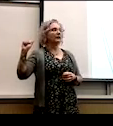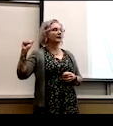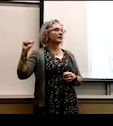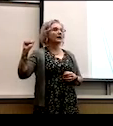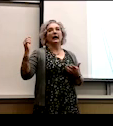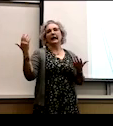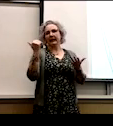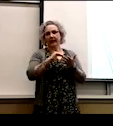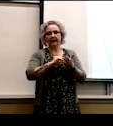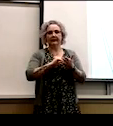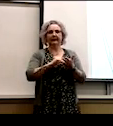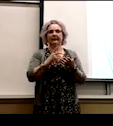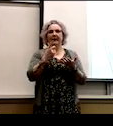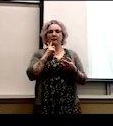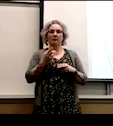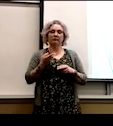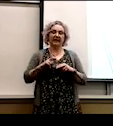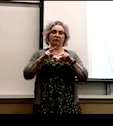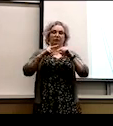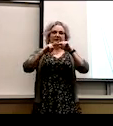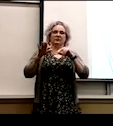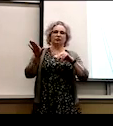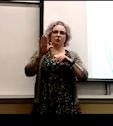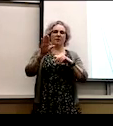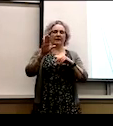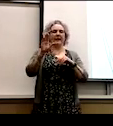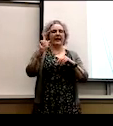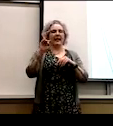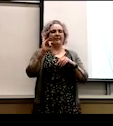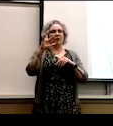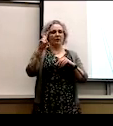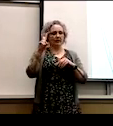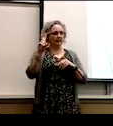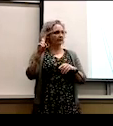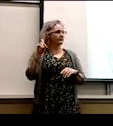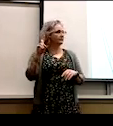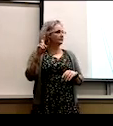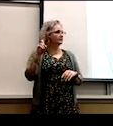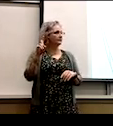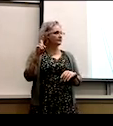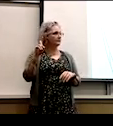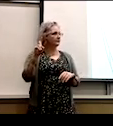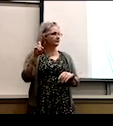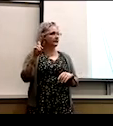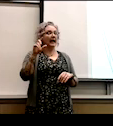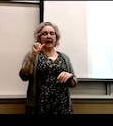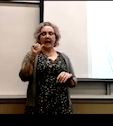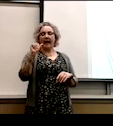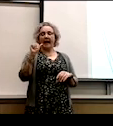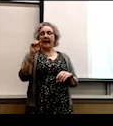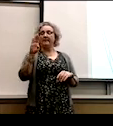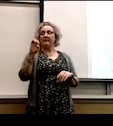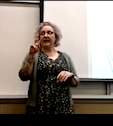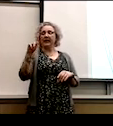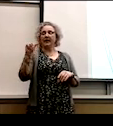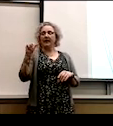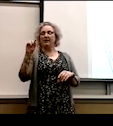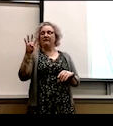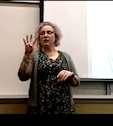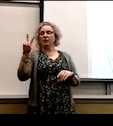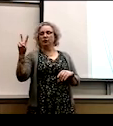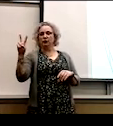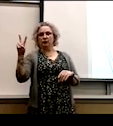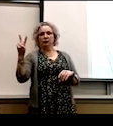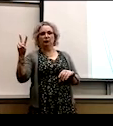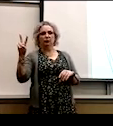protein that's 800 plus amino acids. This is the bad. A beta 42 is the one that polymerizes